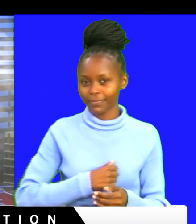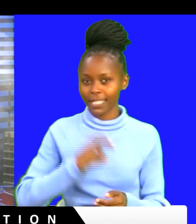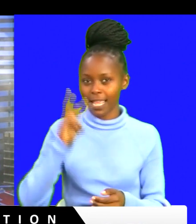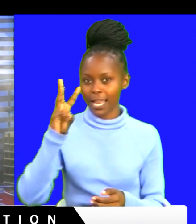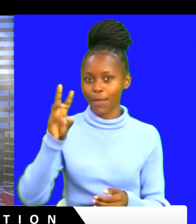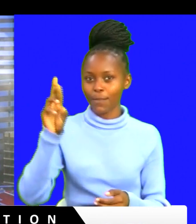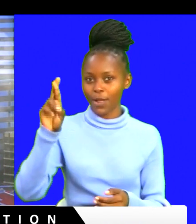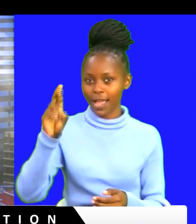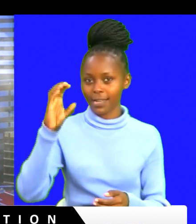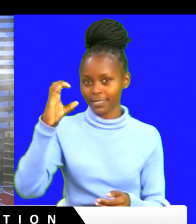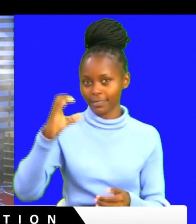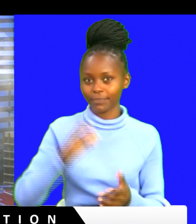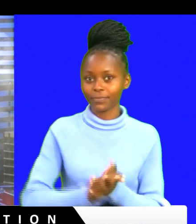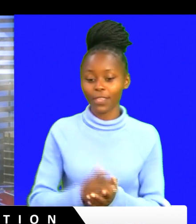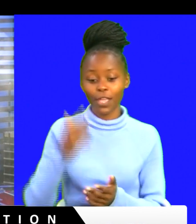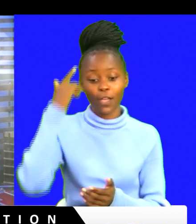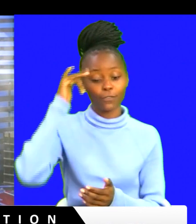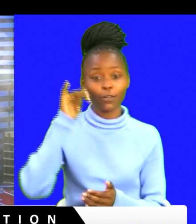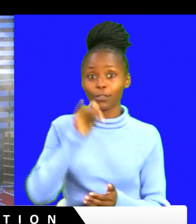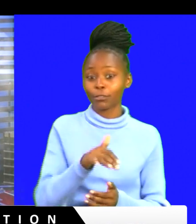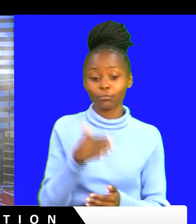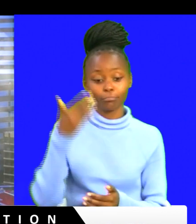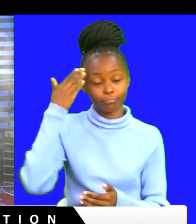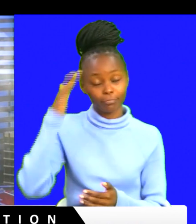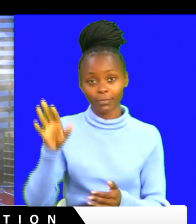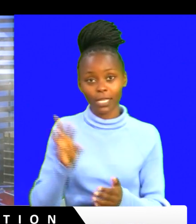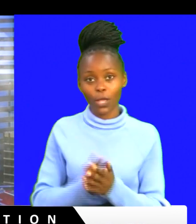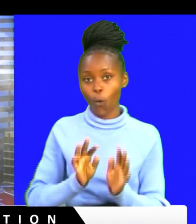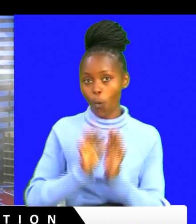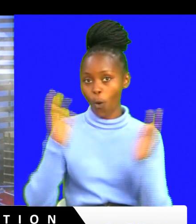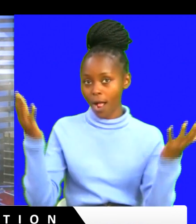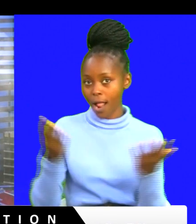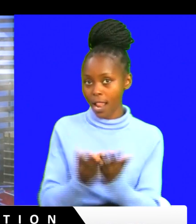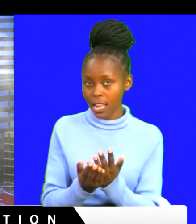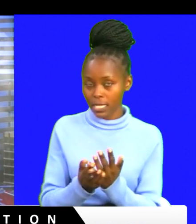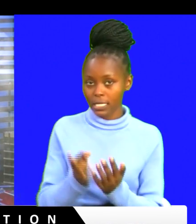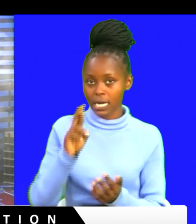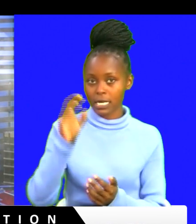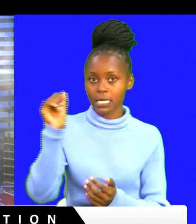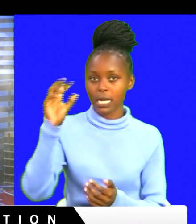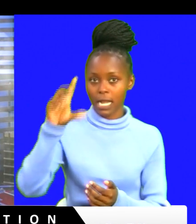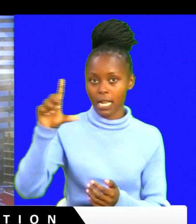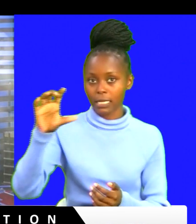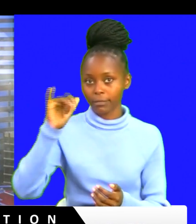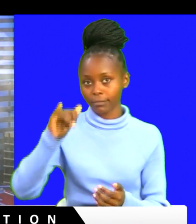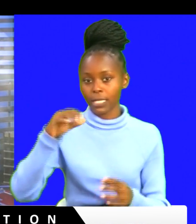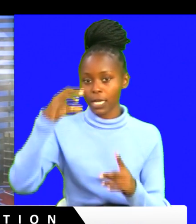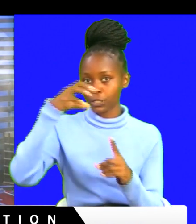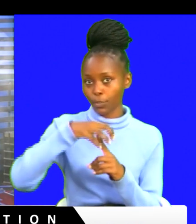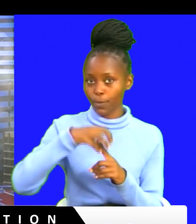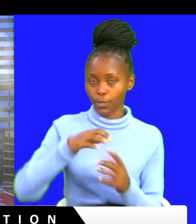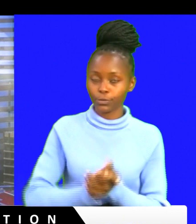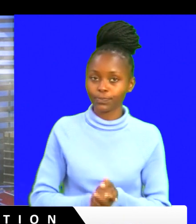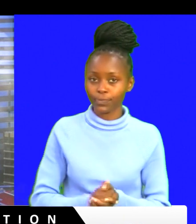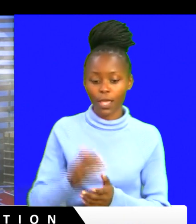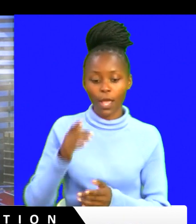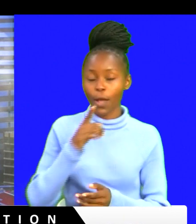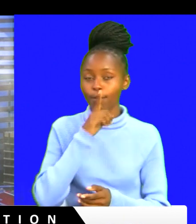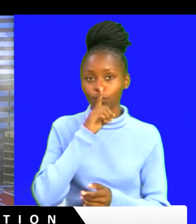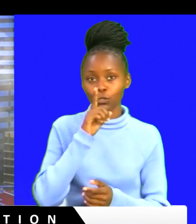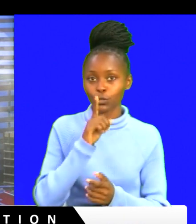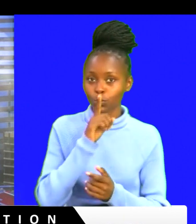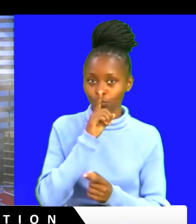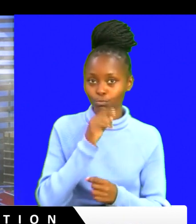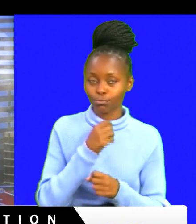for those who don't know, World Rally Championship, that is the Safari Rally, has been happening, and I'm sure our